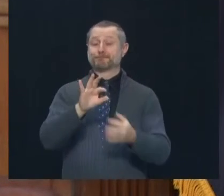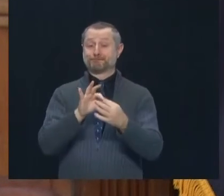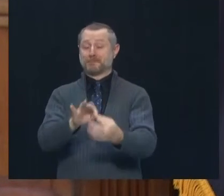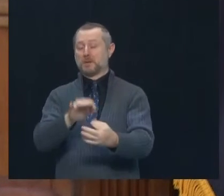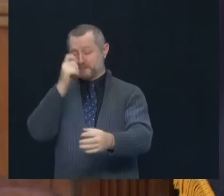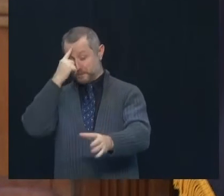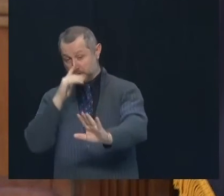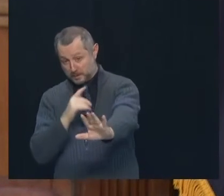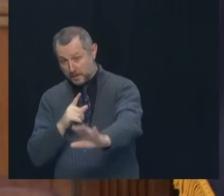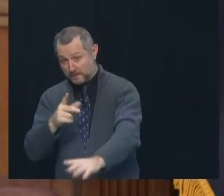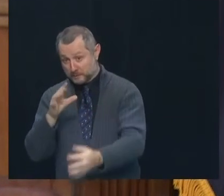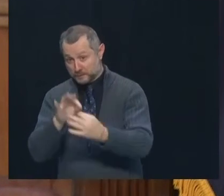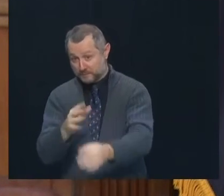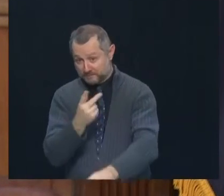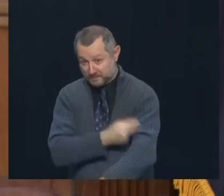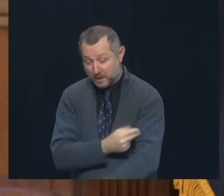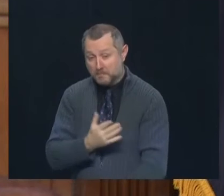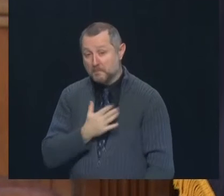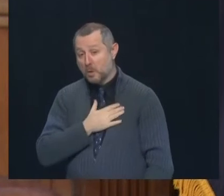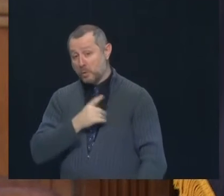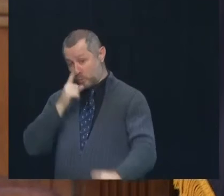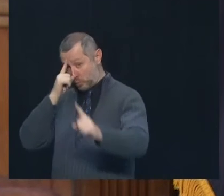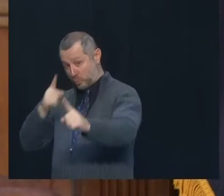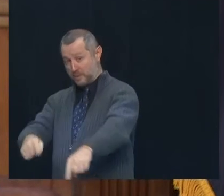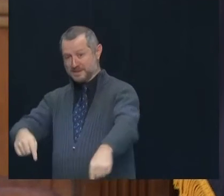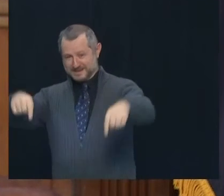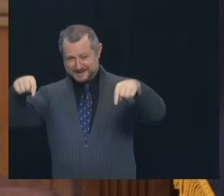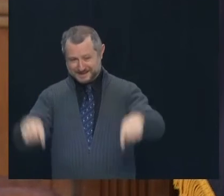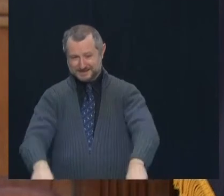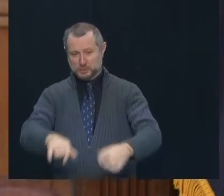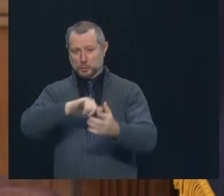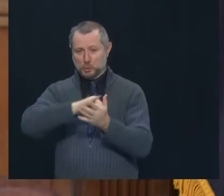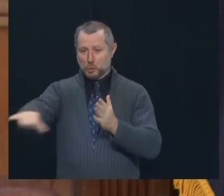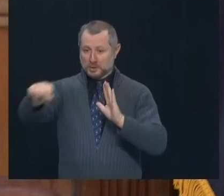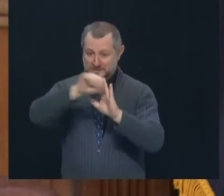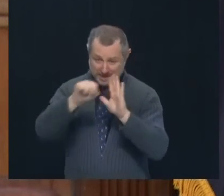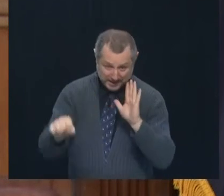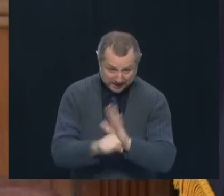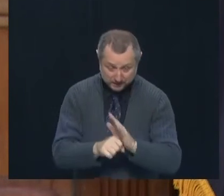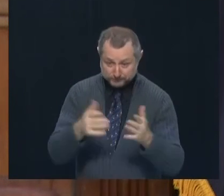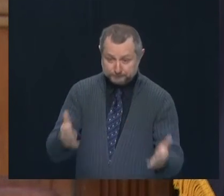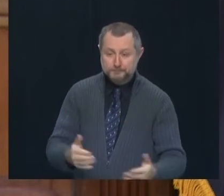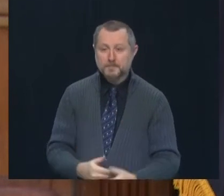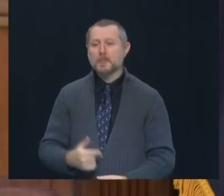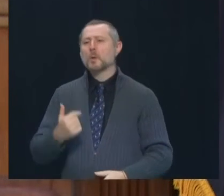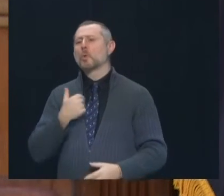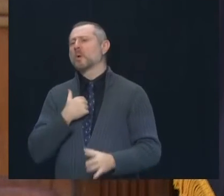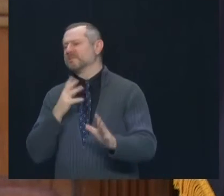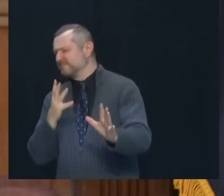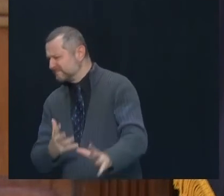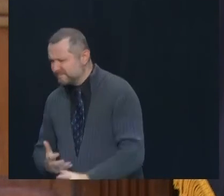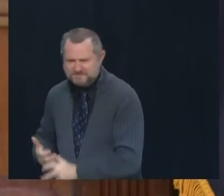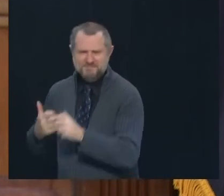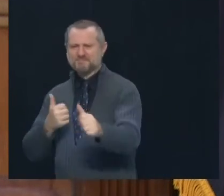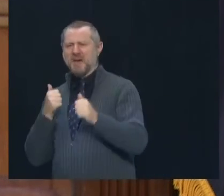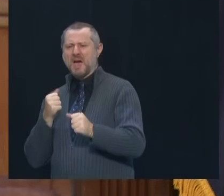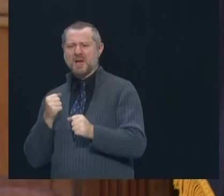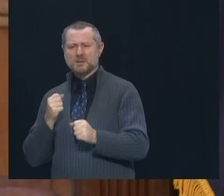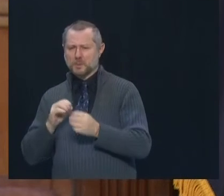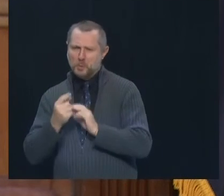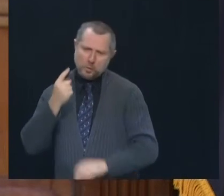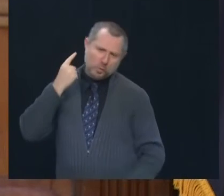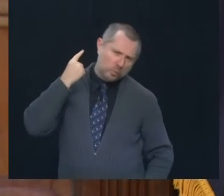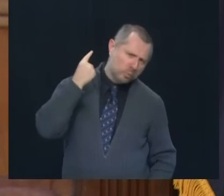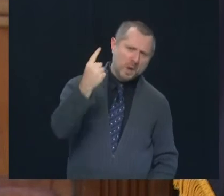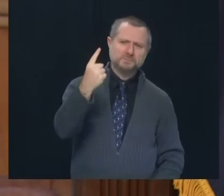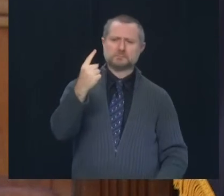my goal for this state is to have the fastest, most effective vaccination